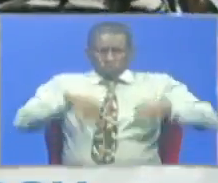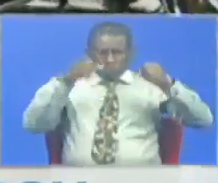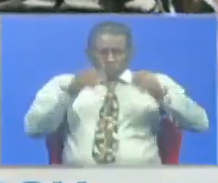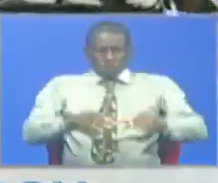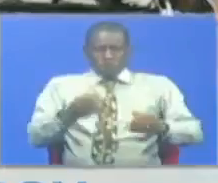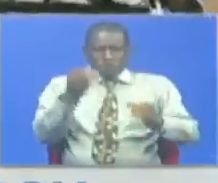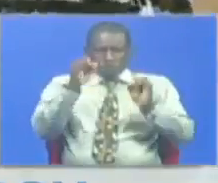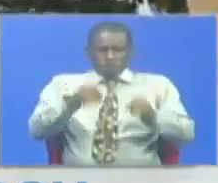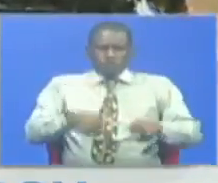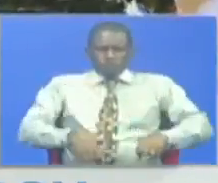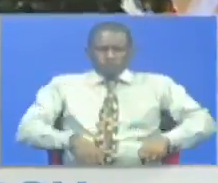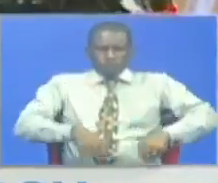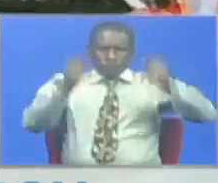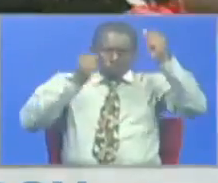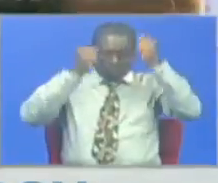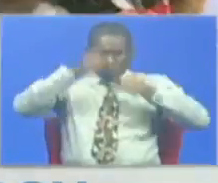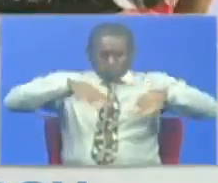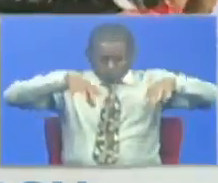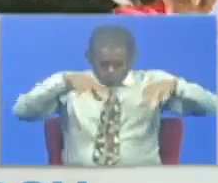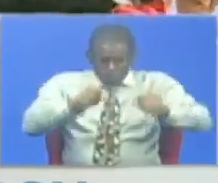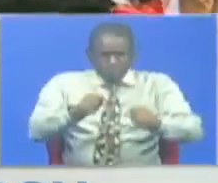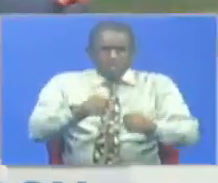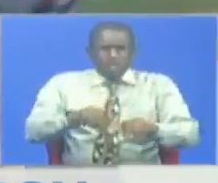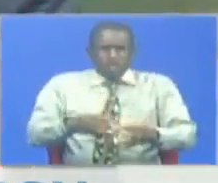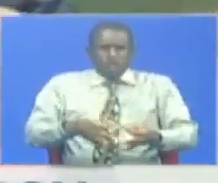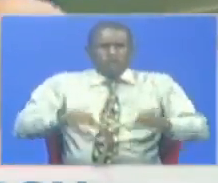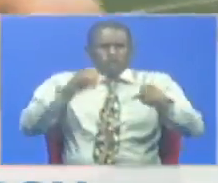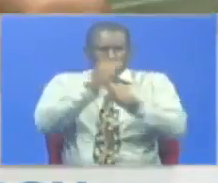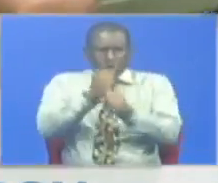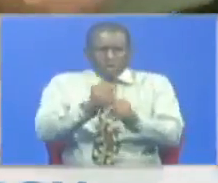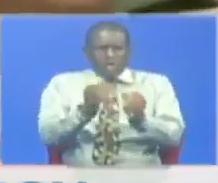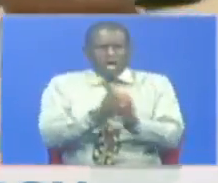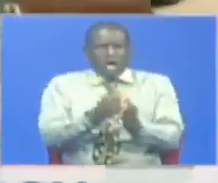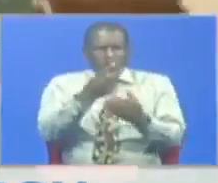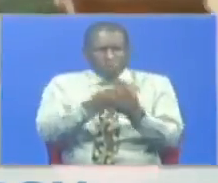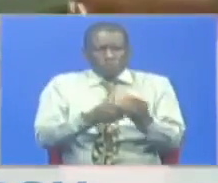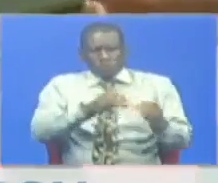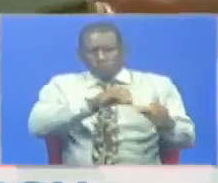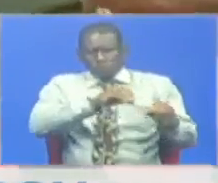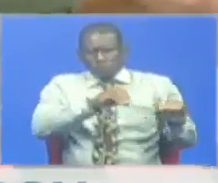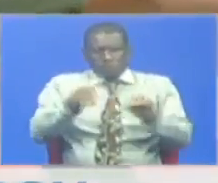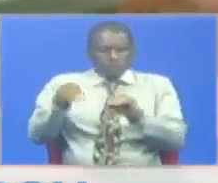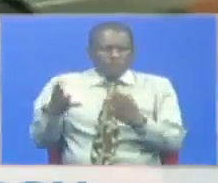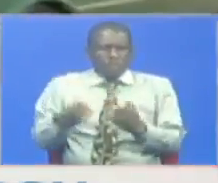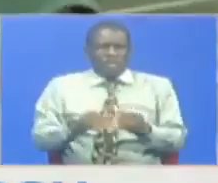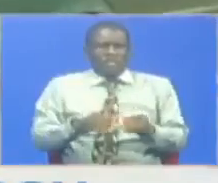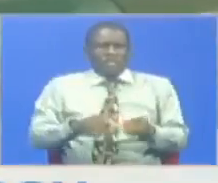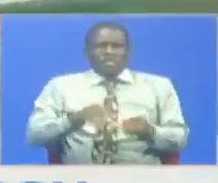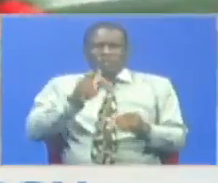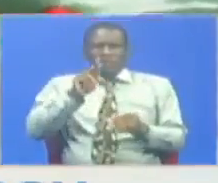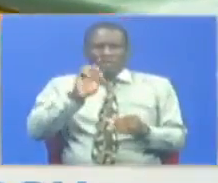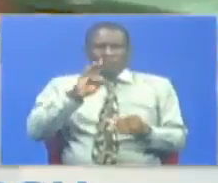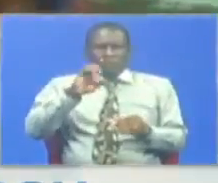car as Mwathethe went into his and the two parted. General